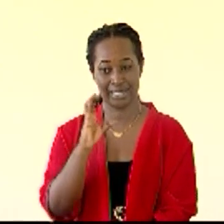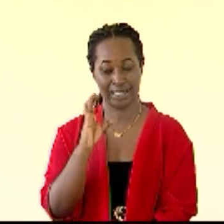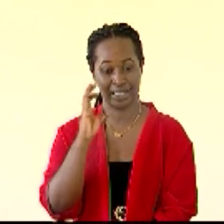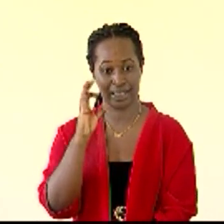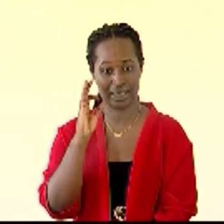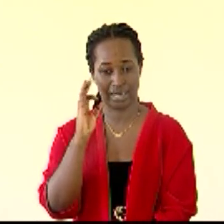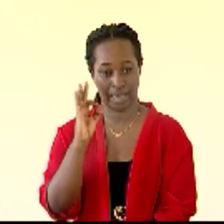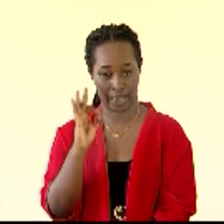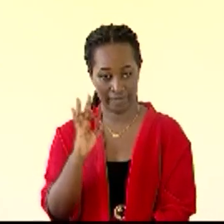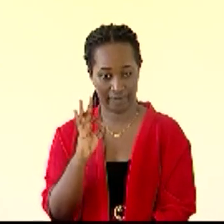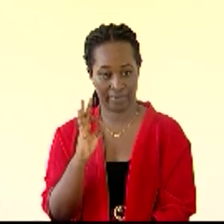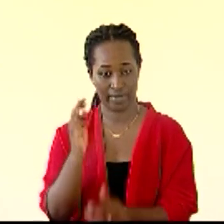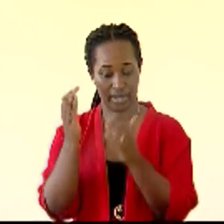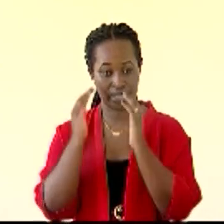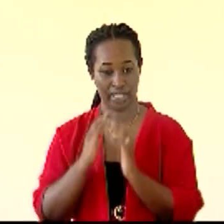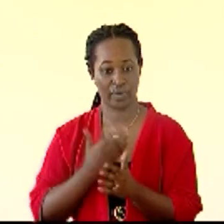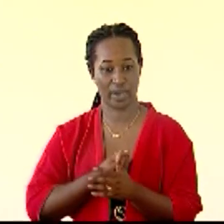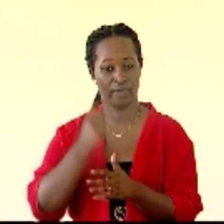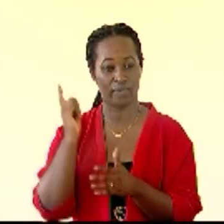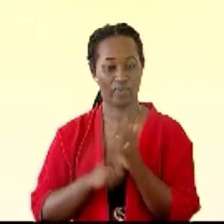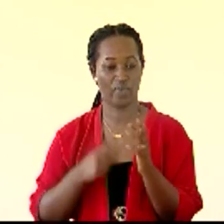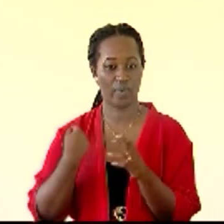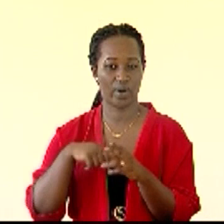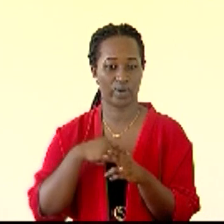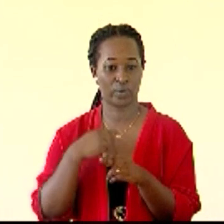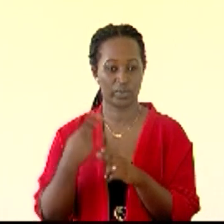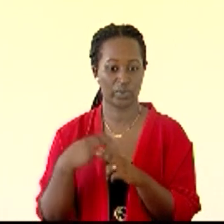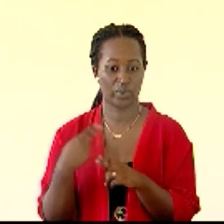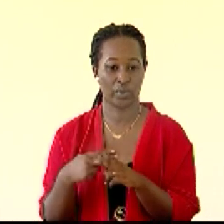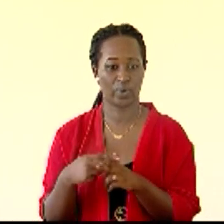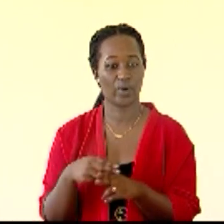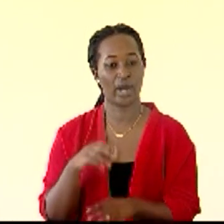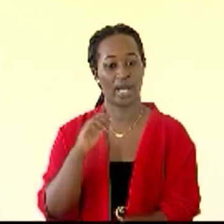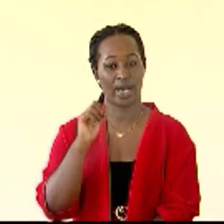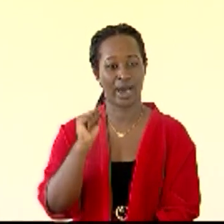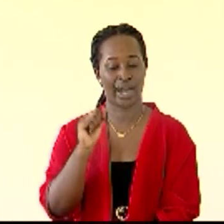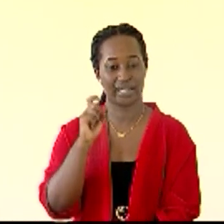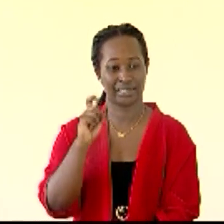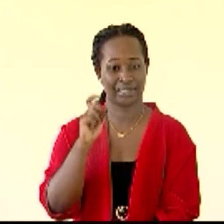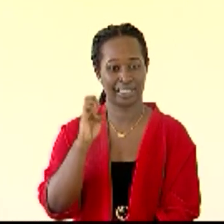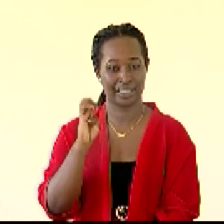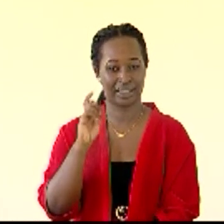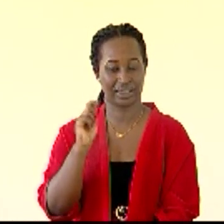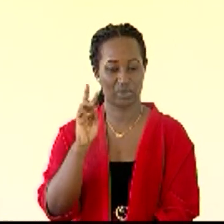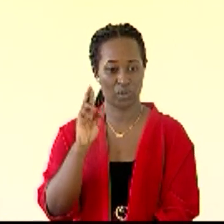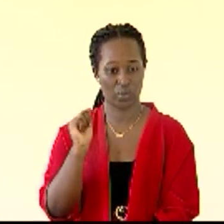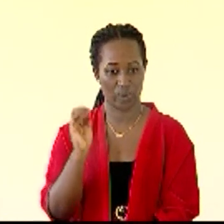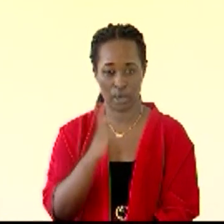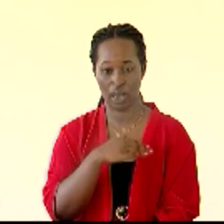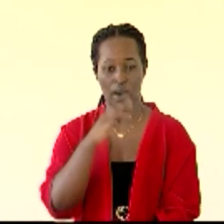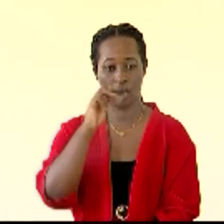Then you also have what we call acceptor molecules of electrons.